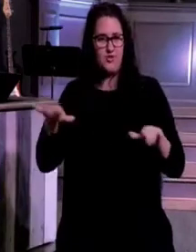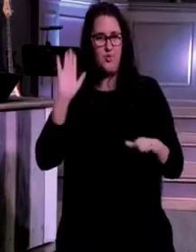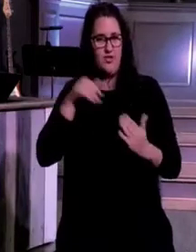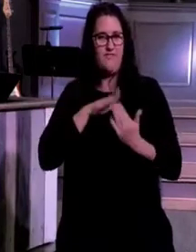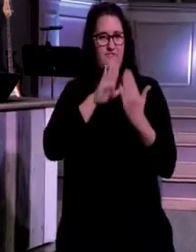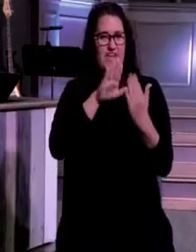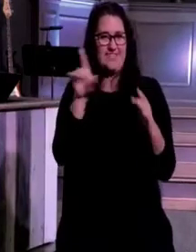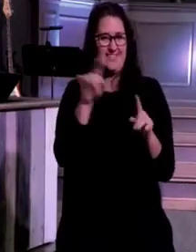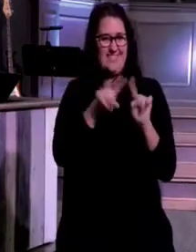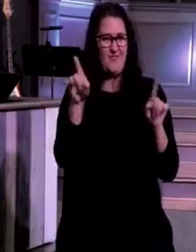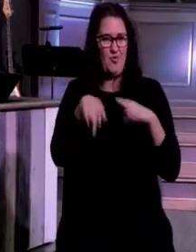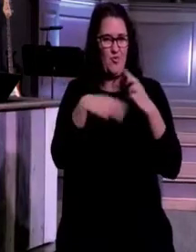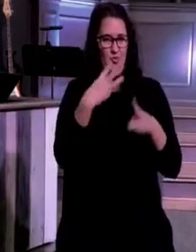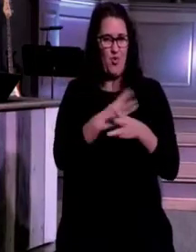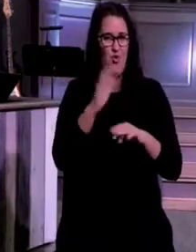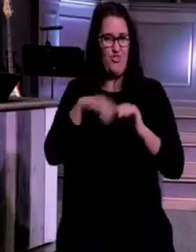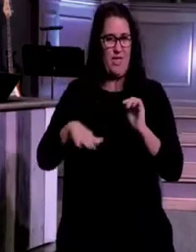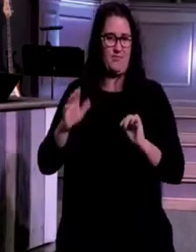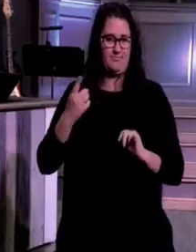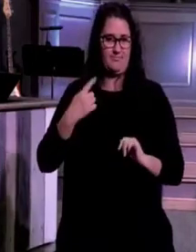knew.